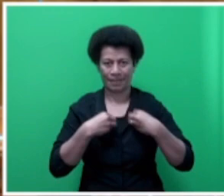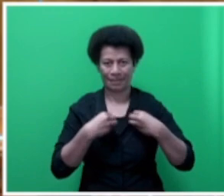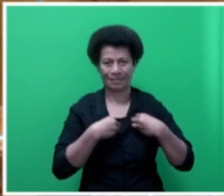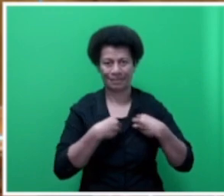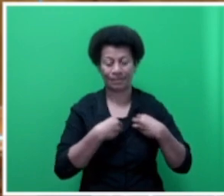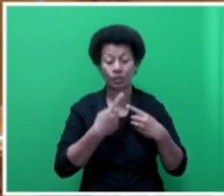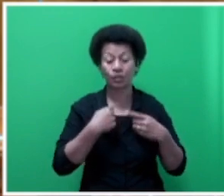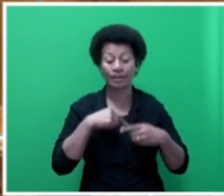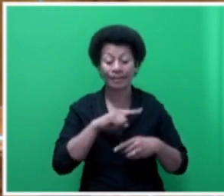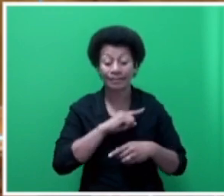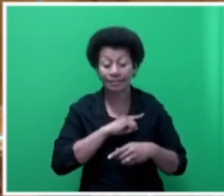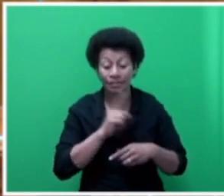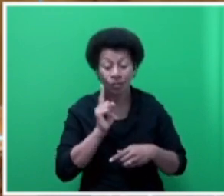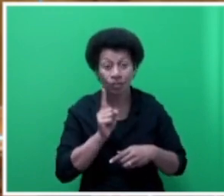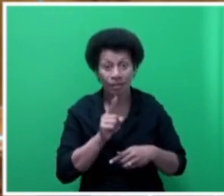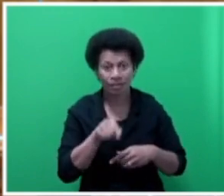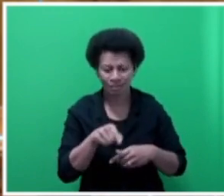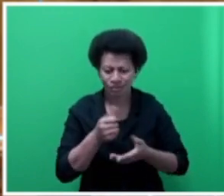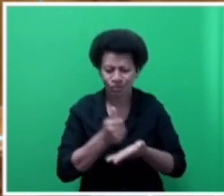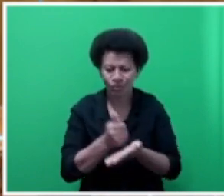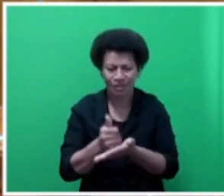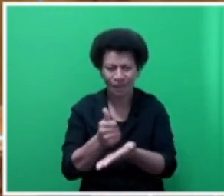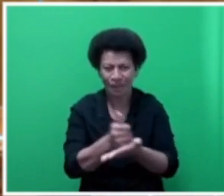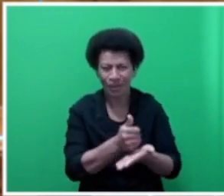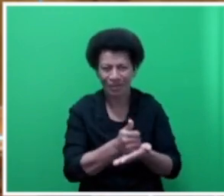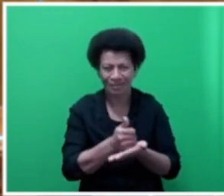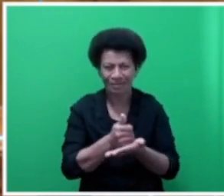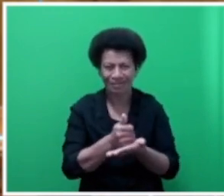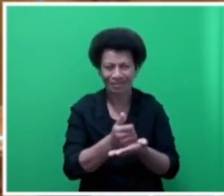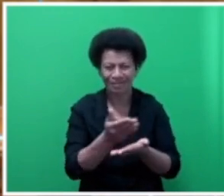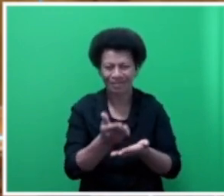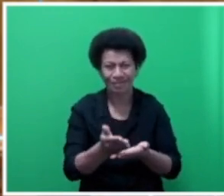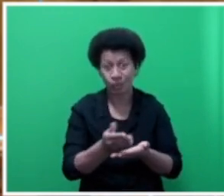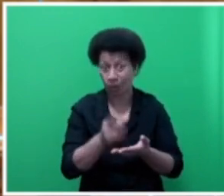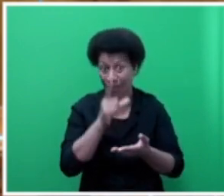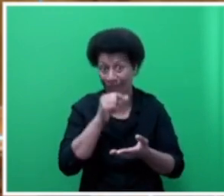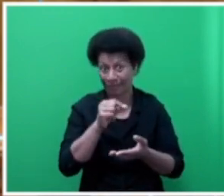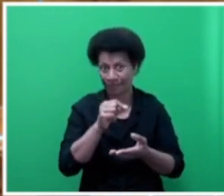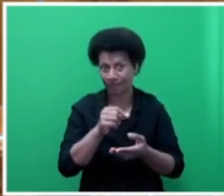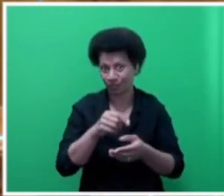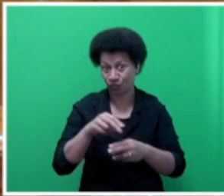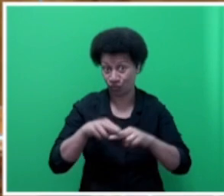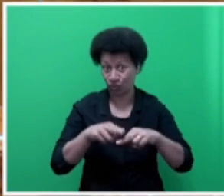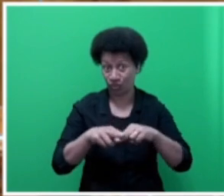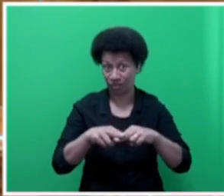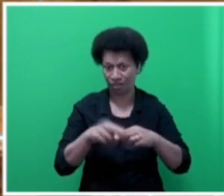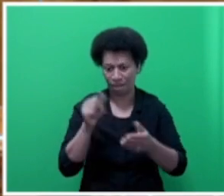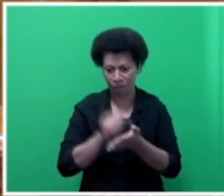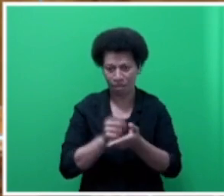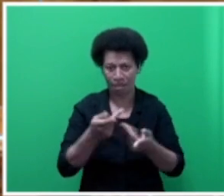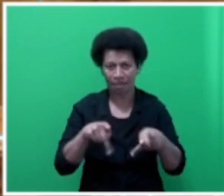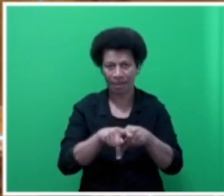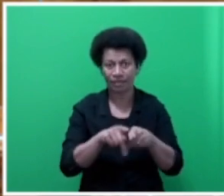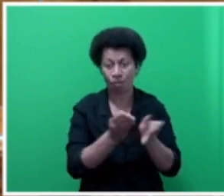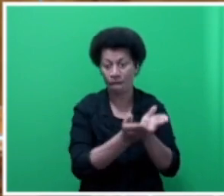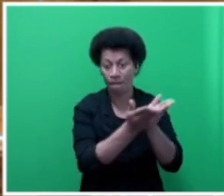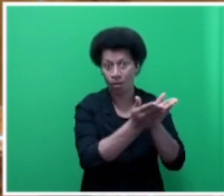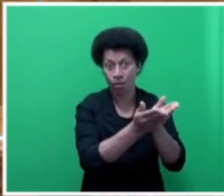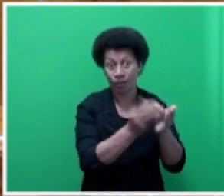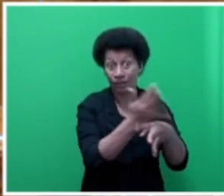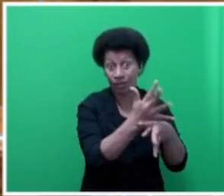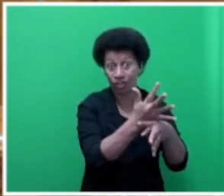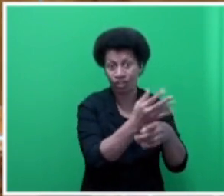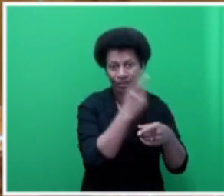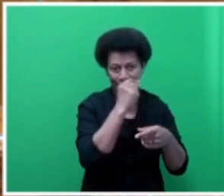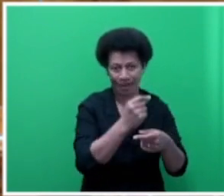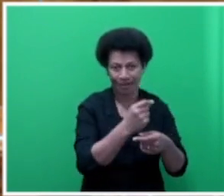industry by making Fiji a viable port for them to offload their catch and at a